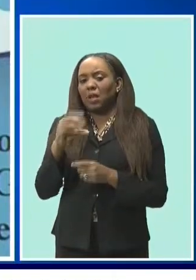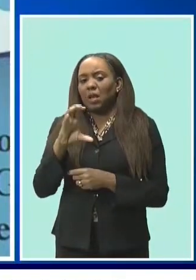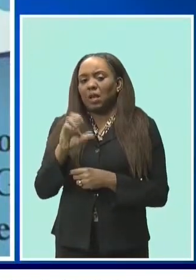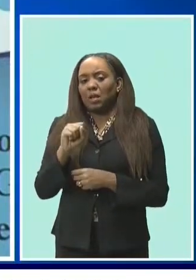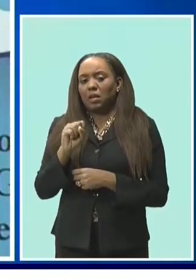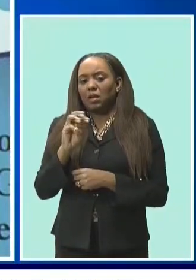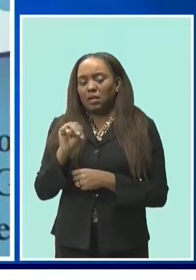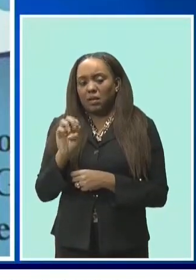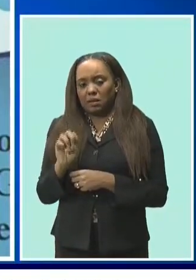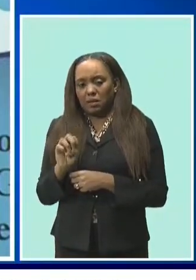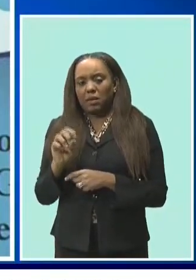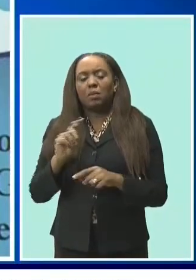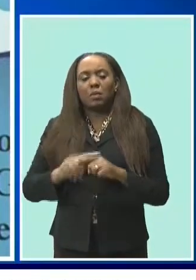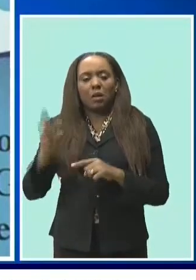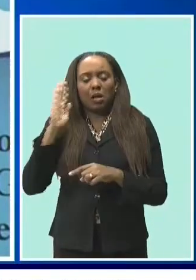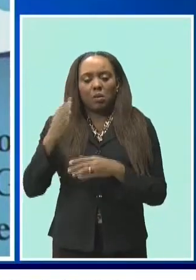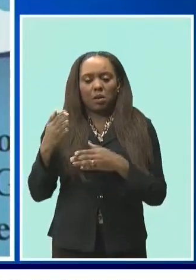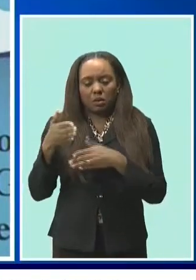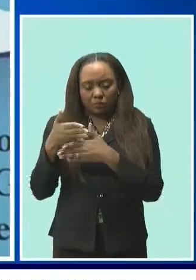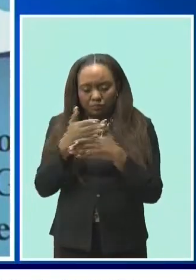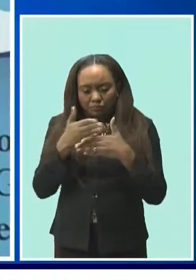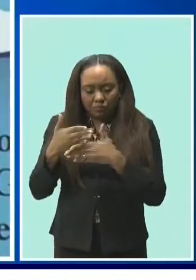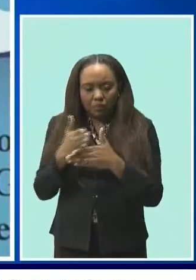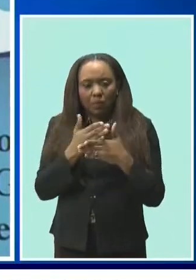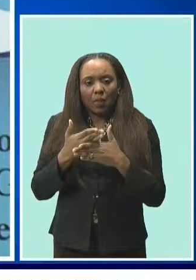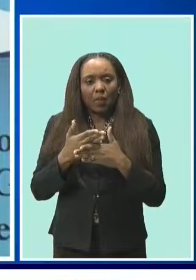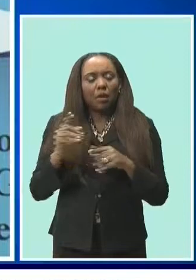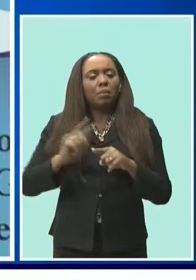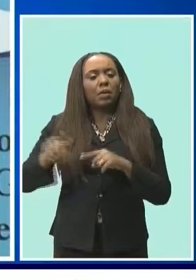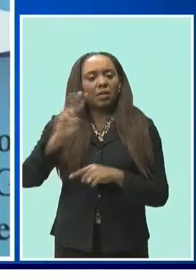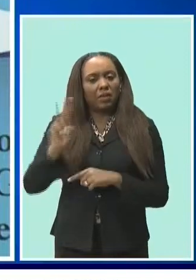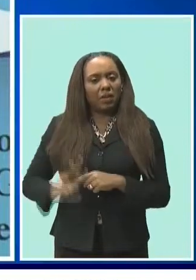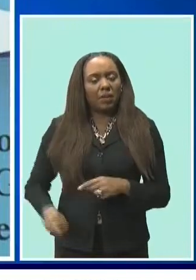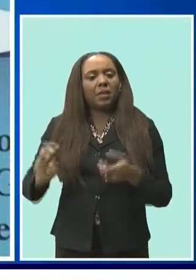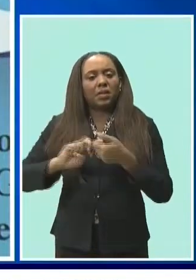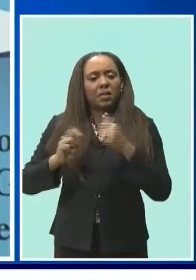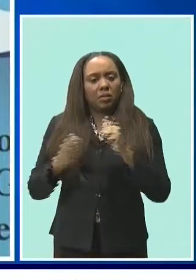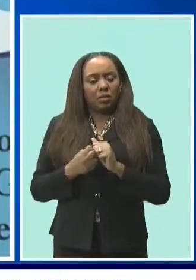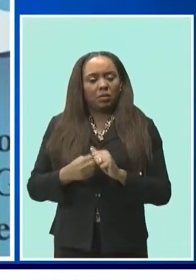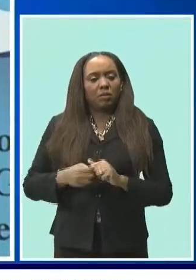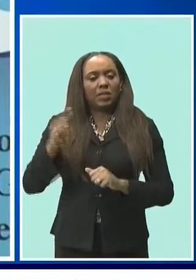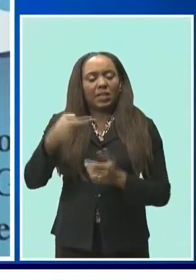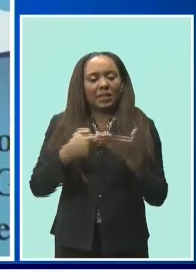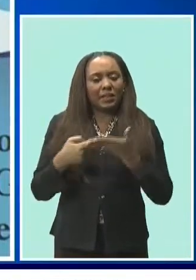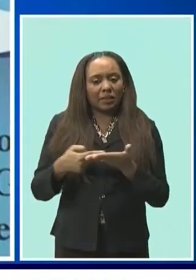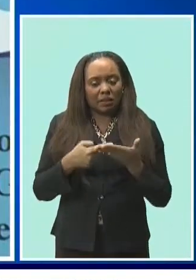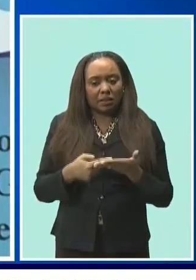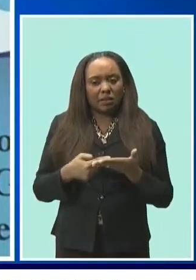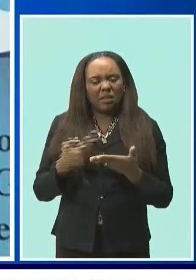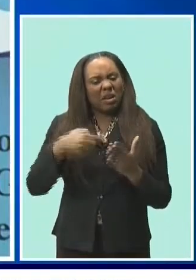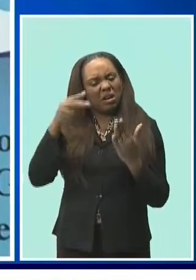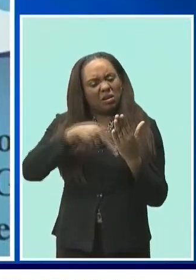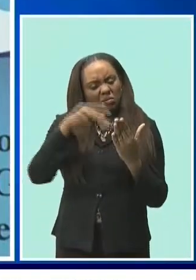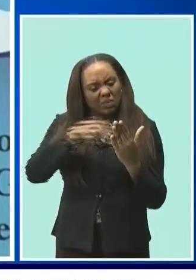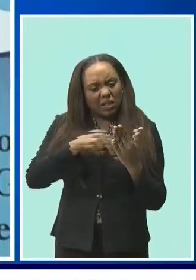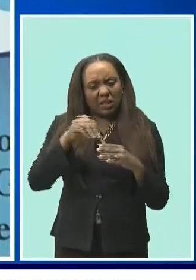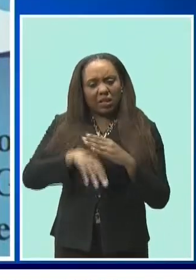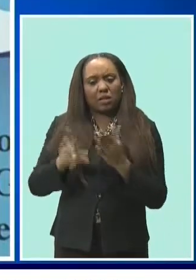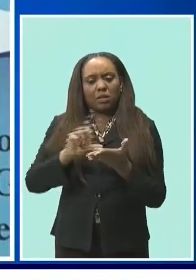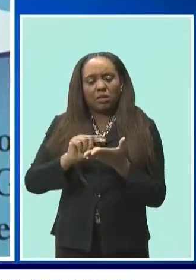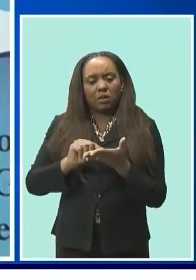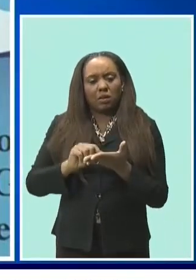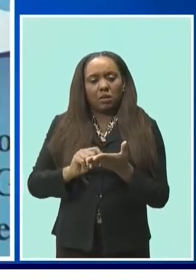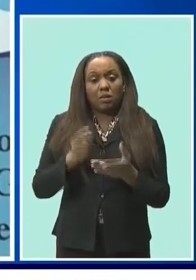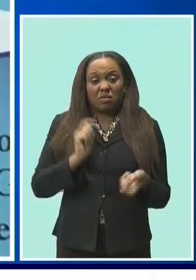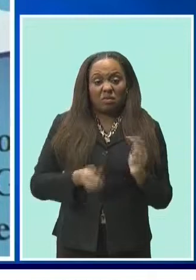we'll be briefed on what's going on. But it's an issue, from what I can read in the media and some of other conversations, that Trinidad is trying its